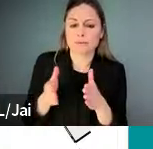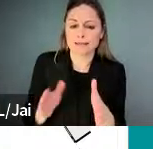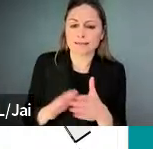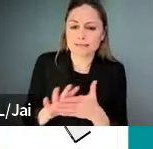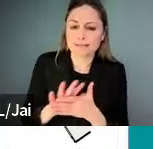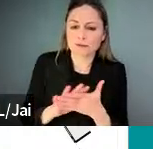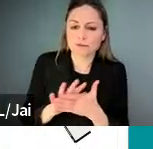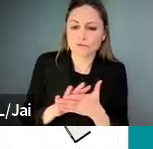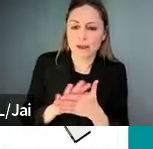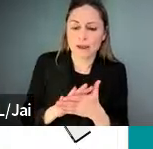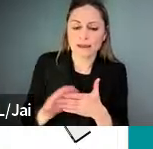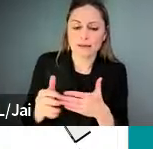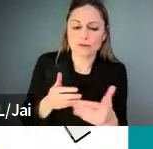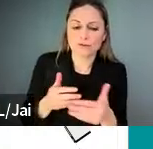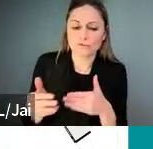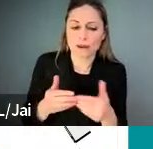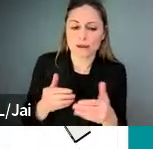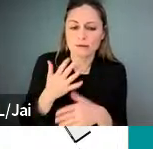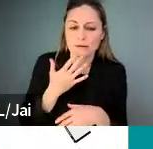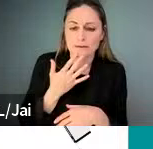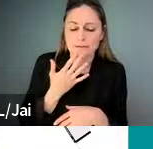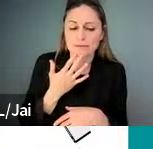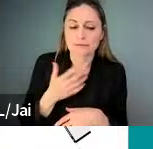and we're showing the